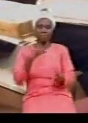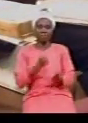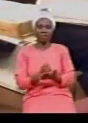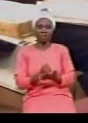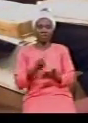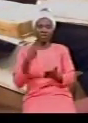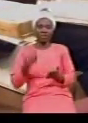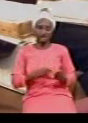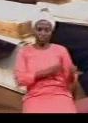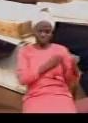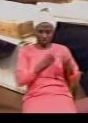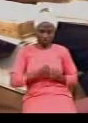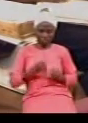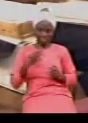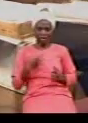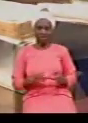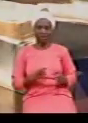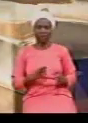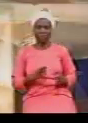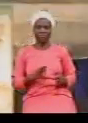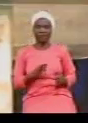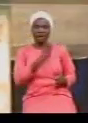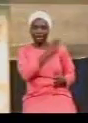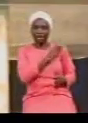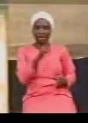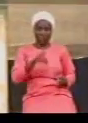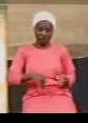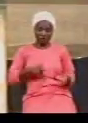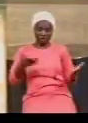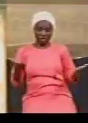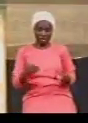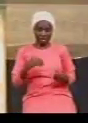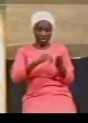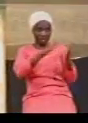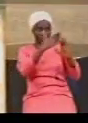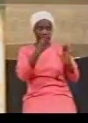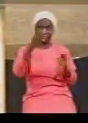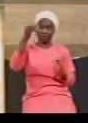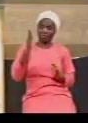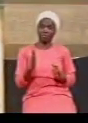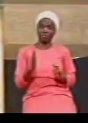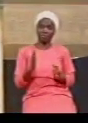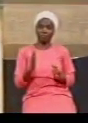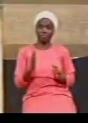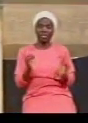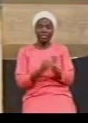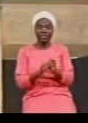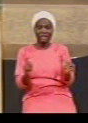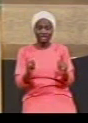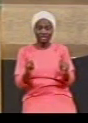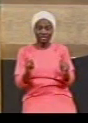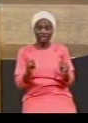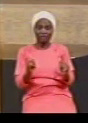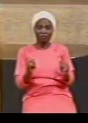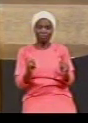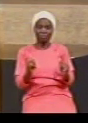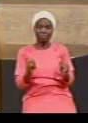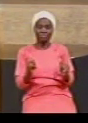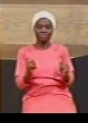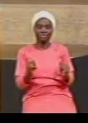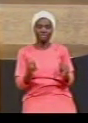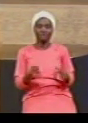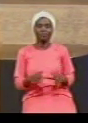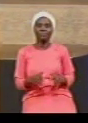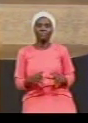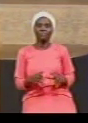feel here in the presence of the Lord, that same strength of character you feel when the